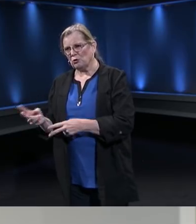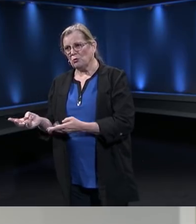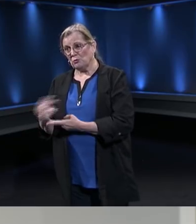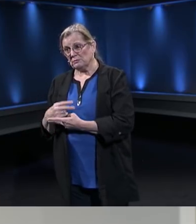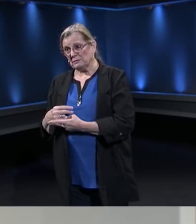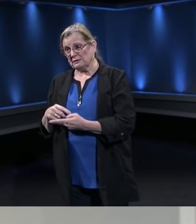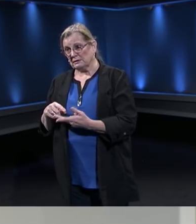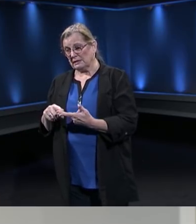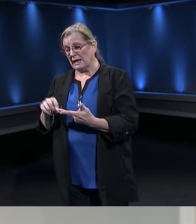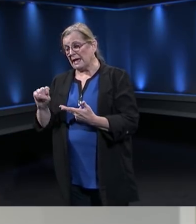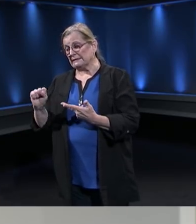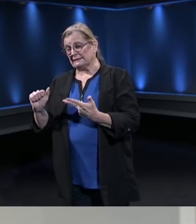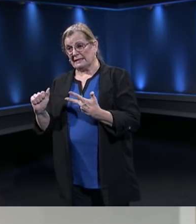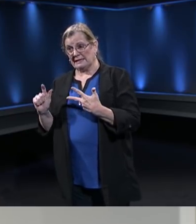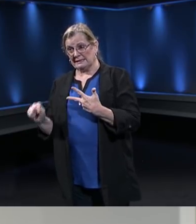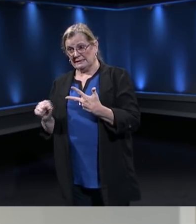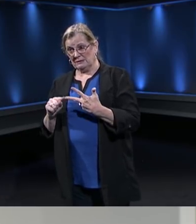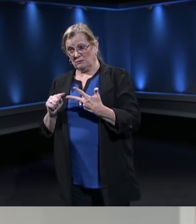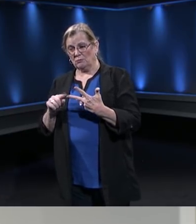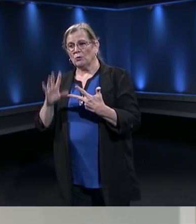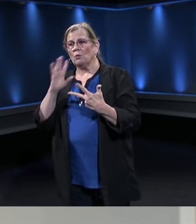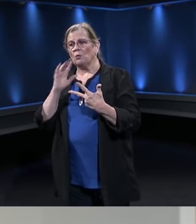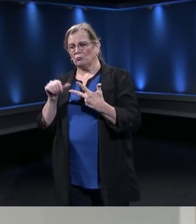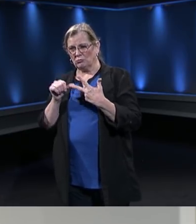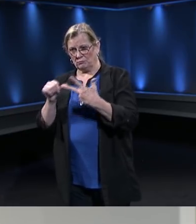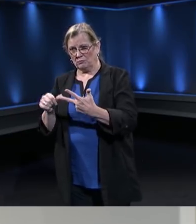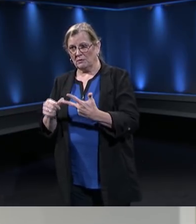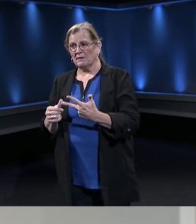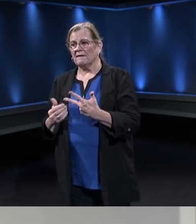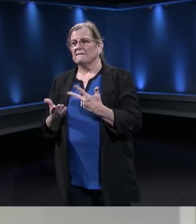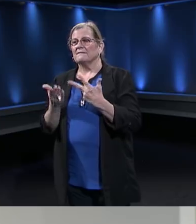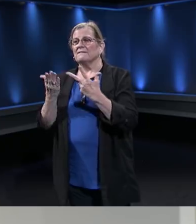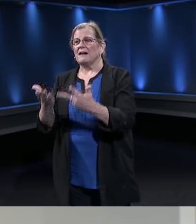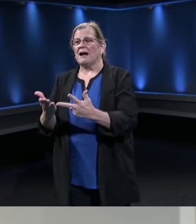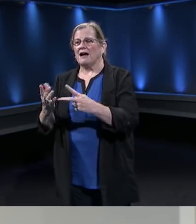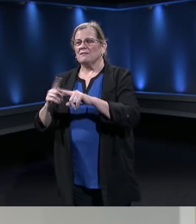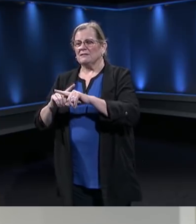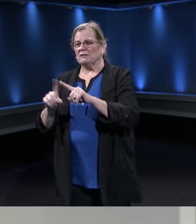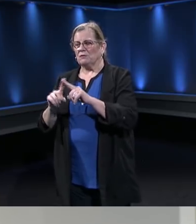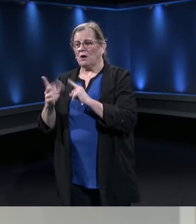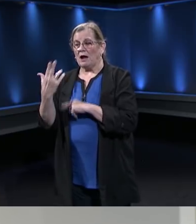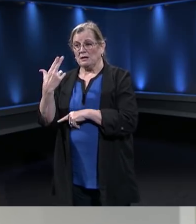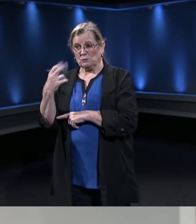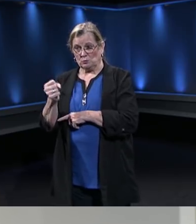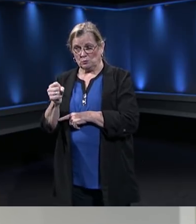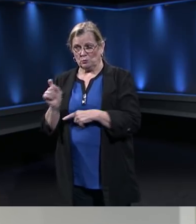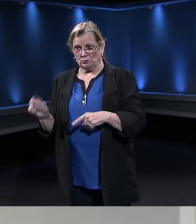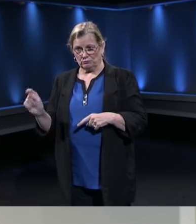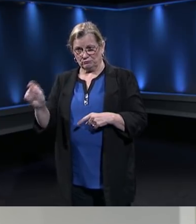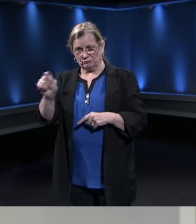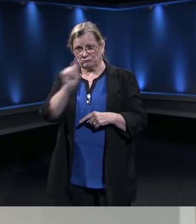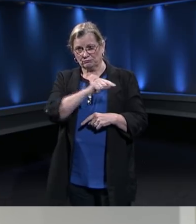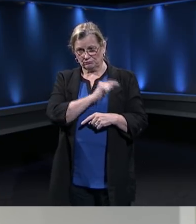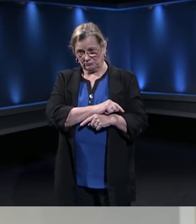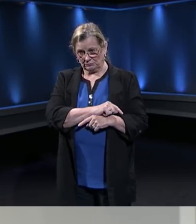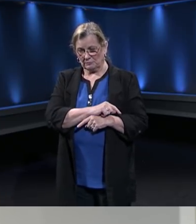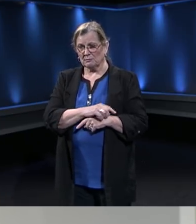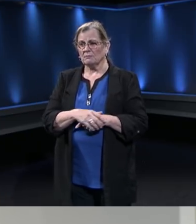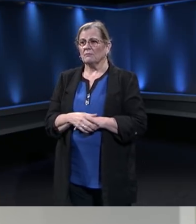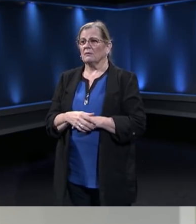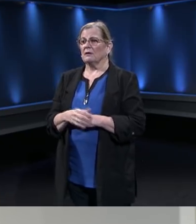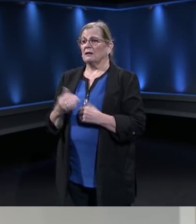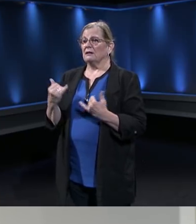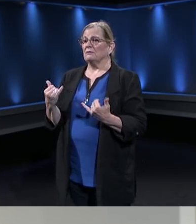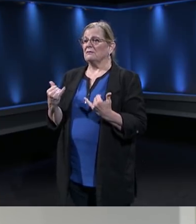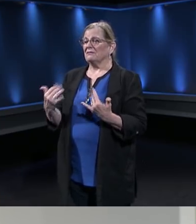continuing to offer the SAT test at 5 of our high schools in late August. We've actually even accompanied overflow in